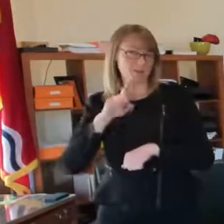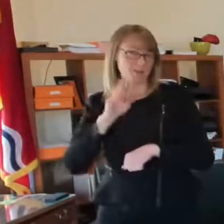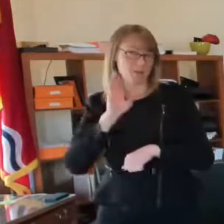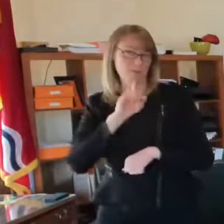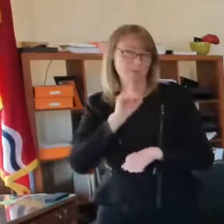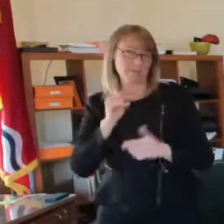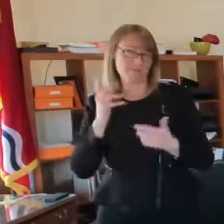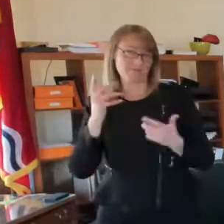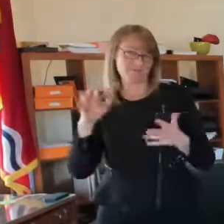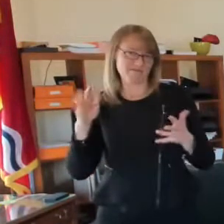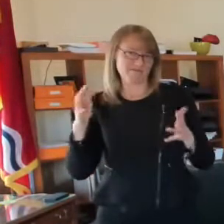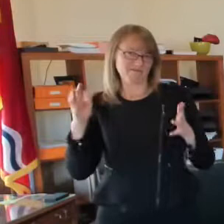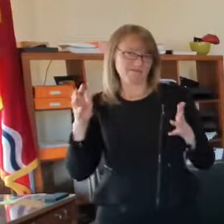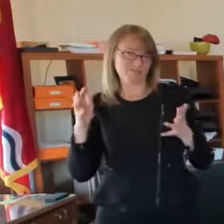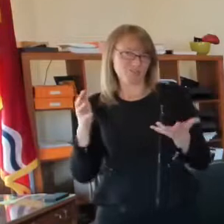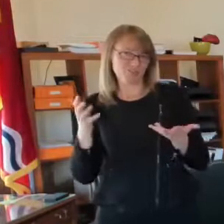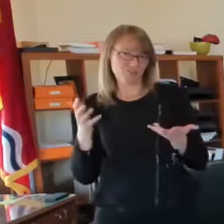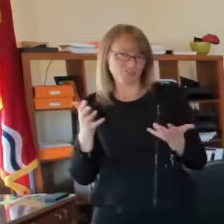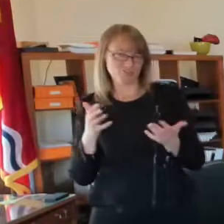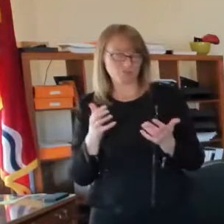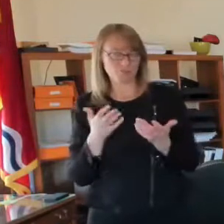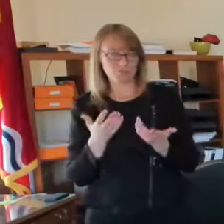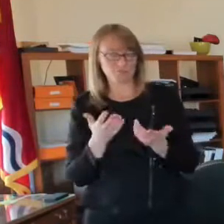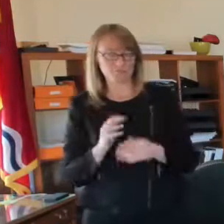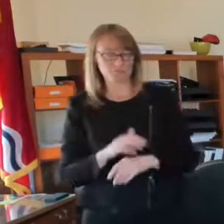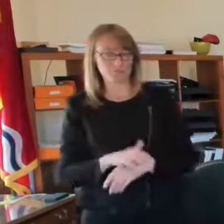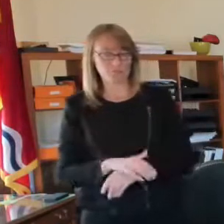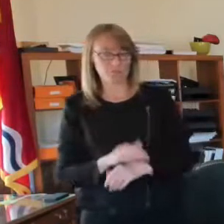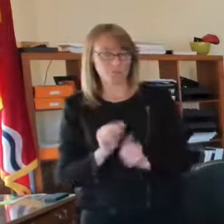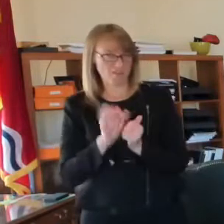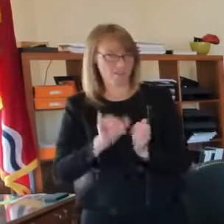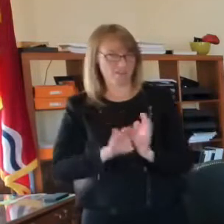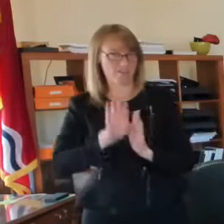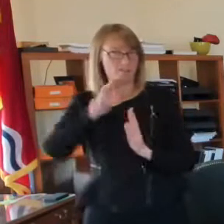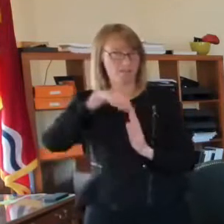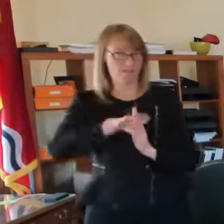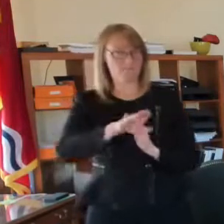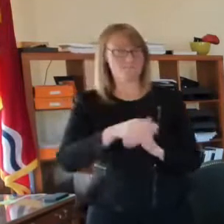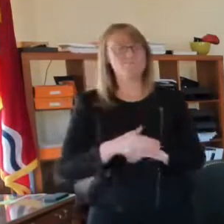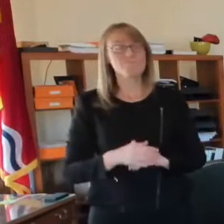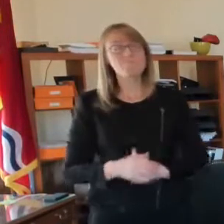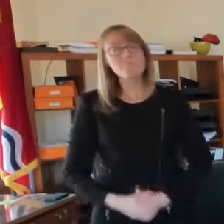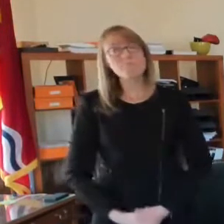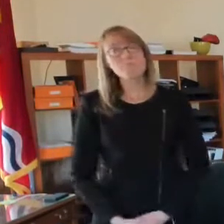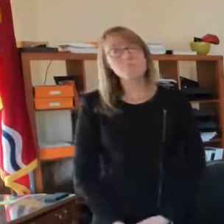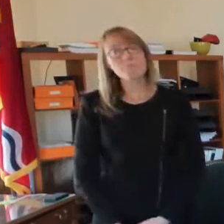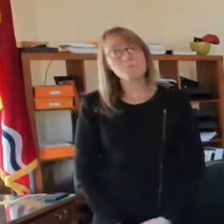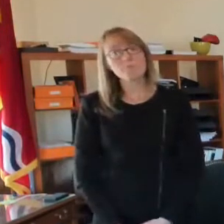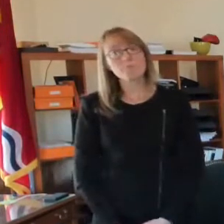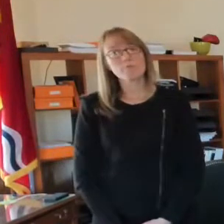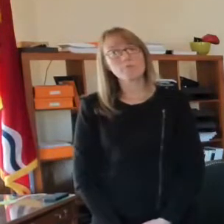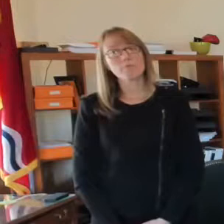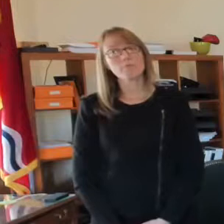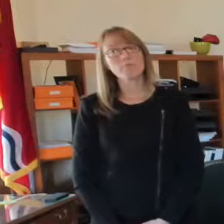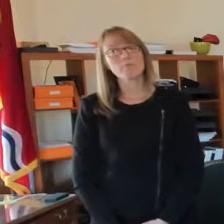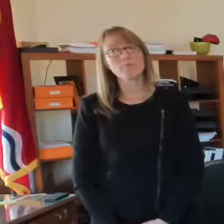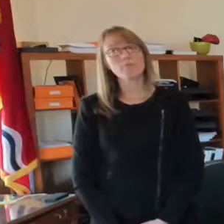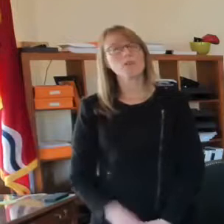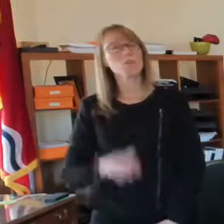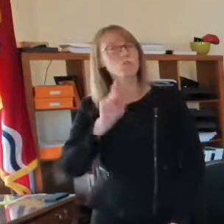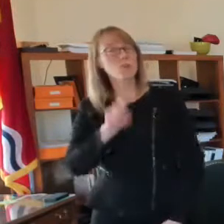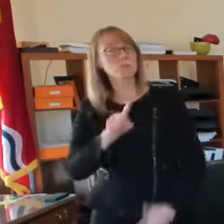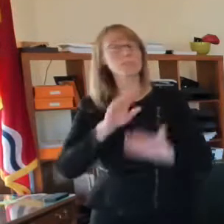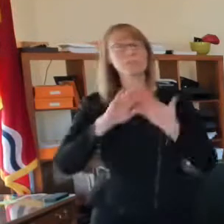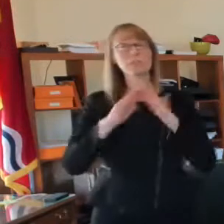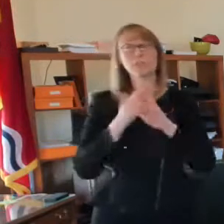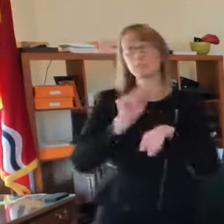We do have a question about vaccines, Mayor. A question about how the city and the Department of Health are coordinating with the state to